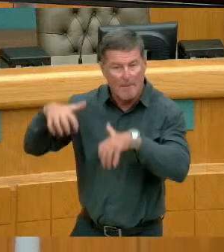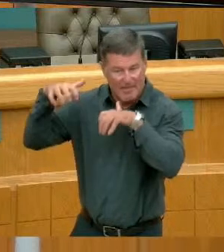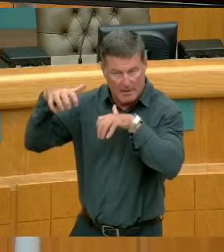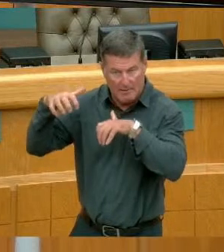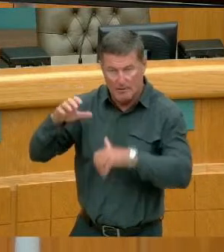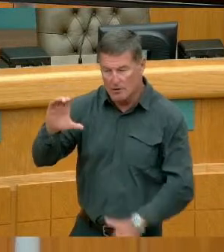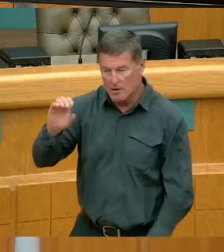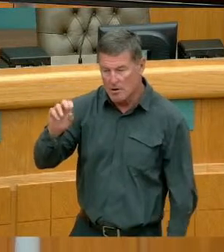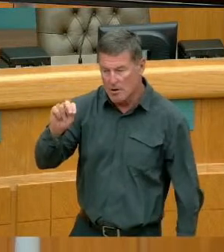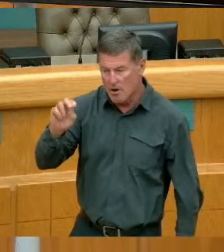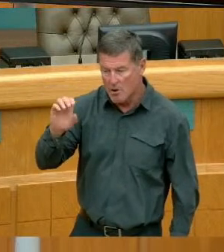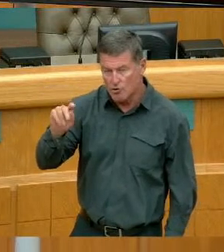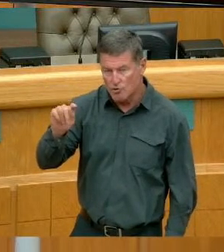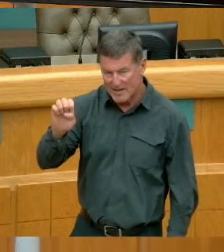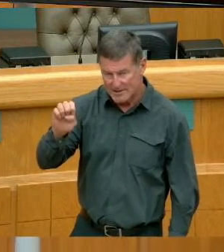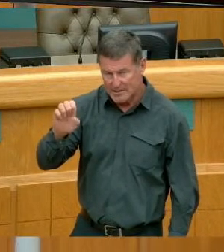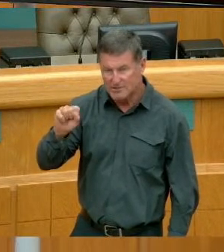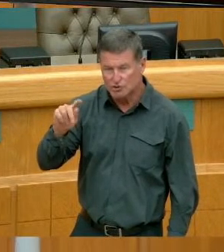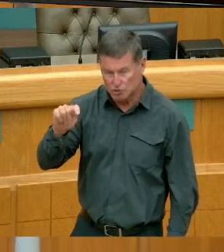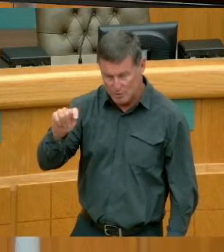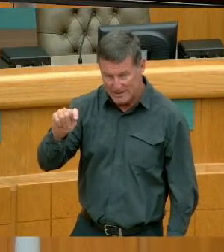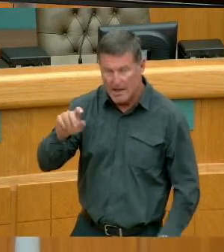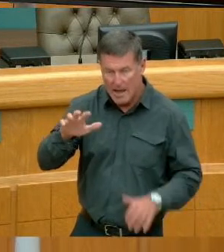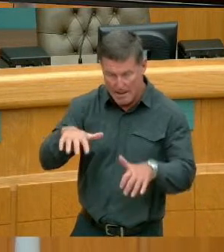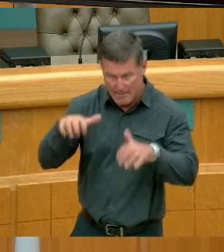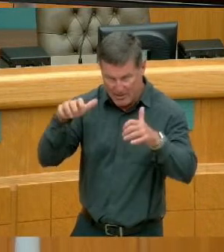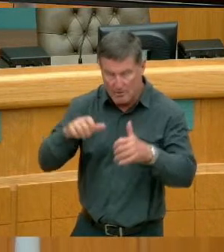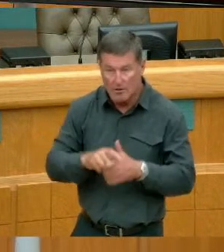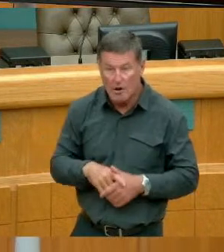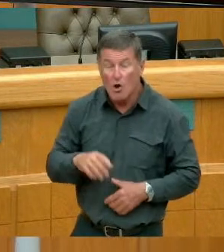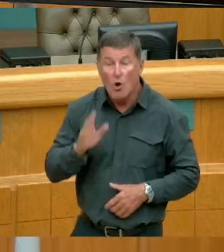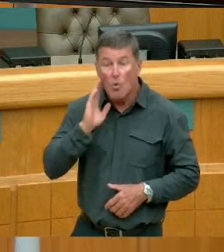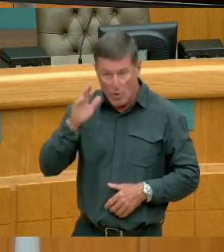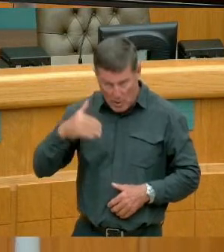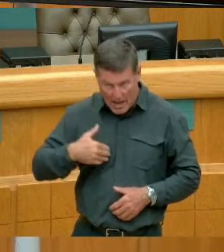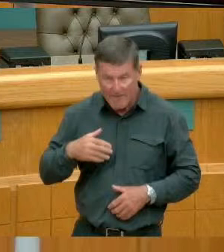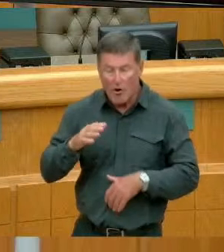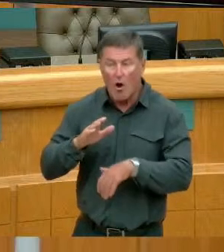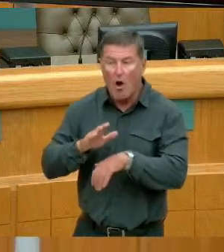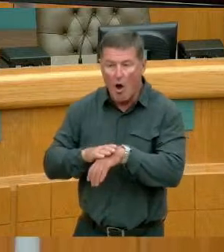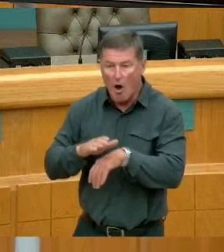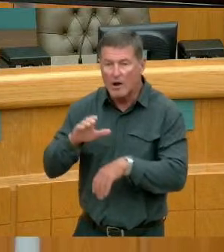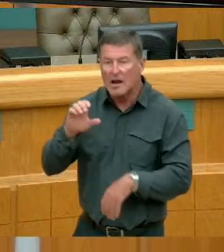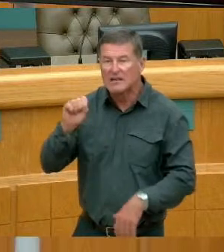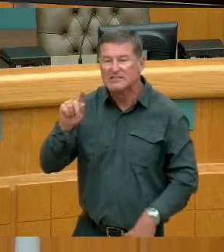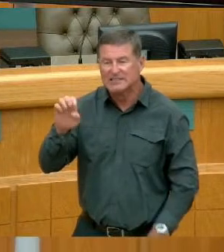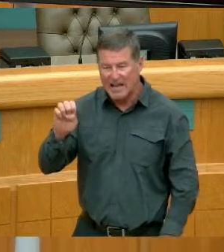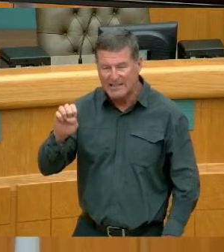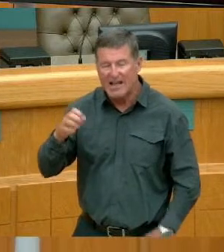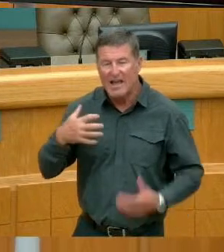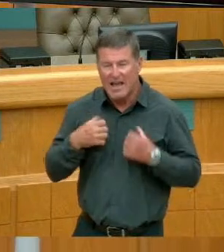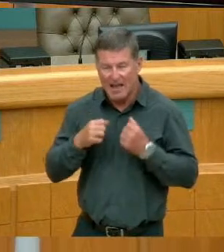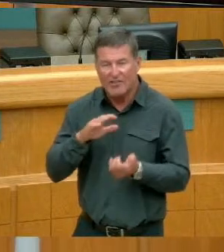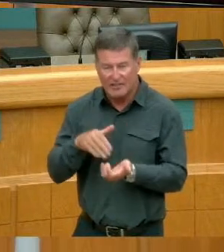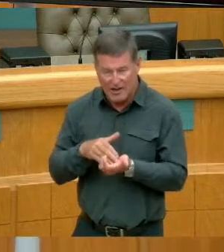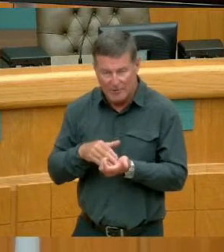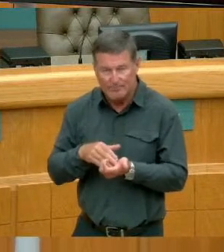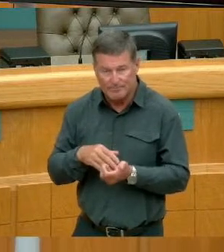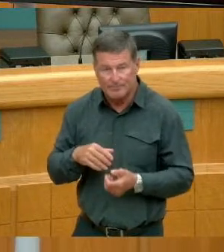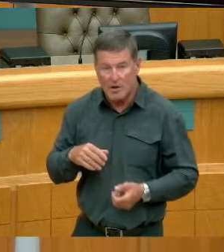taking place, including the Amistad Community Health Center. They're doing testing, but it's appointment only, Monday through